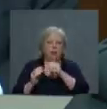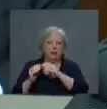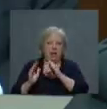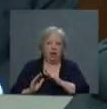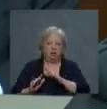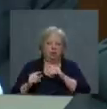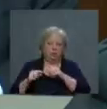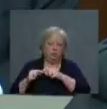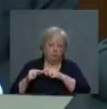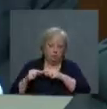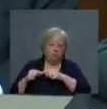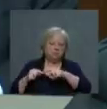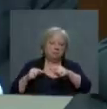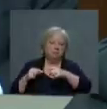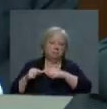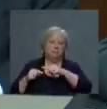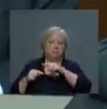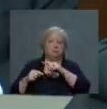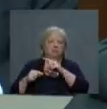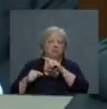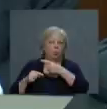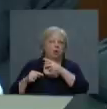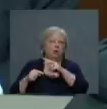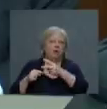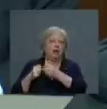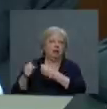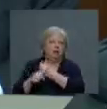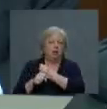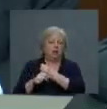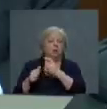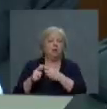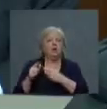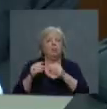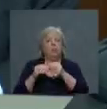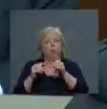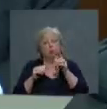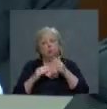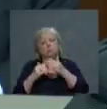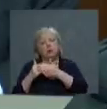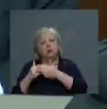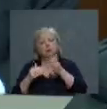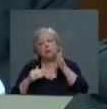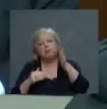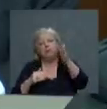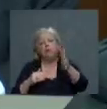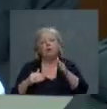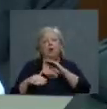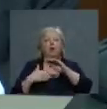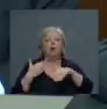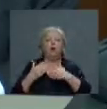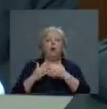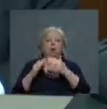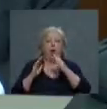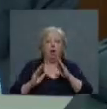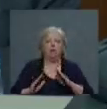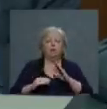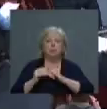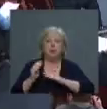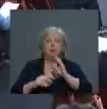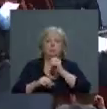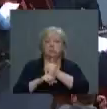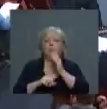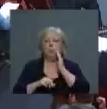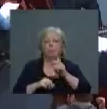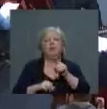within the first 2 years and others going forward, and they will all be single-family houses. Oh, very